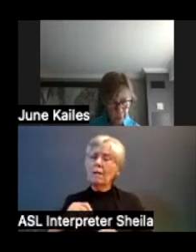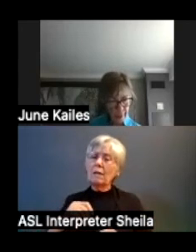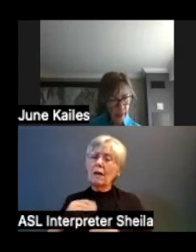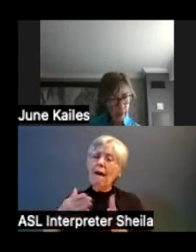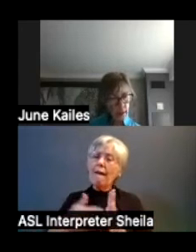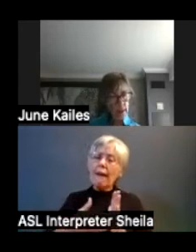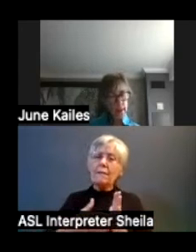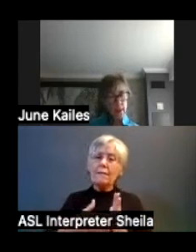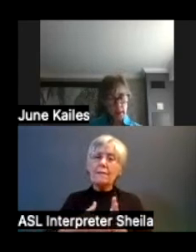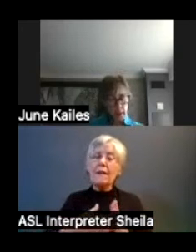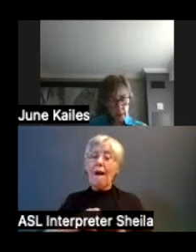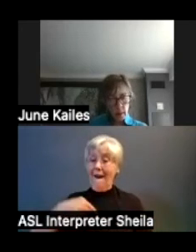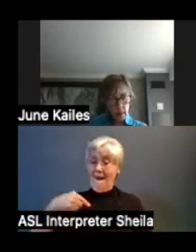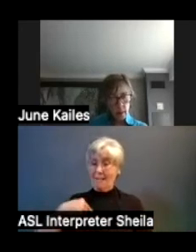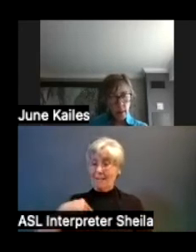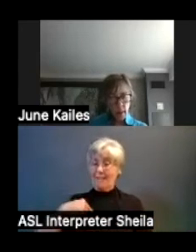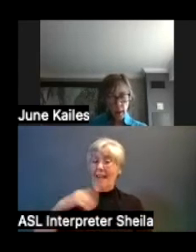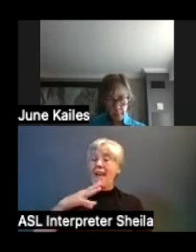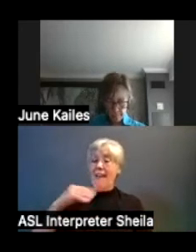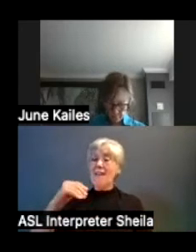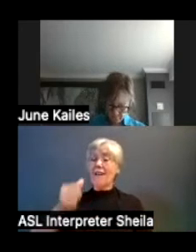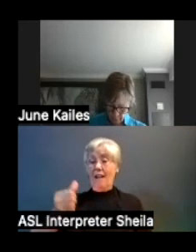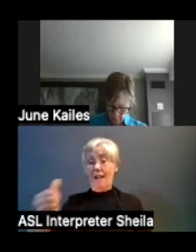us and others